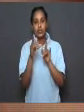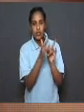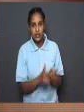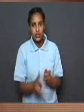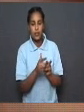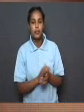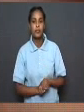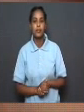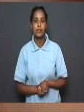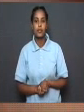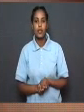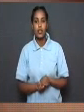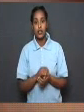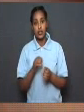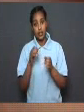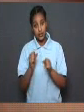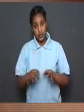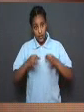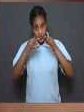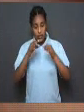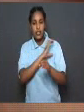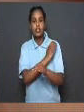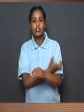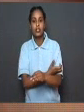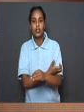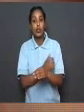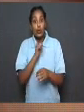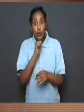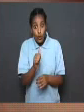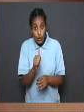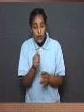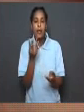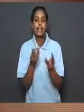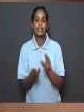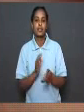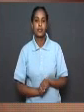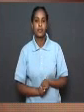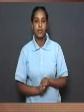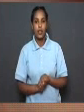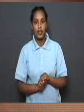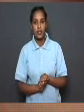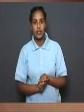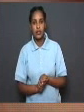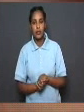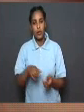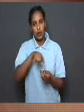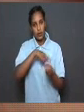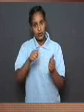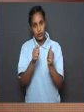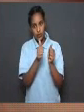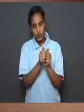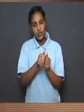system. It can transfer energy, but not mass, across its boundary with